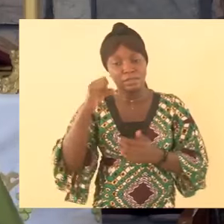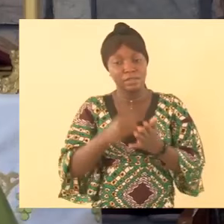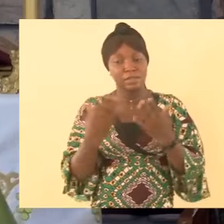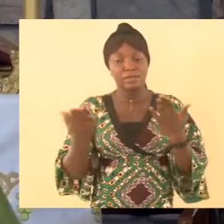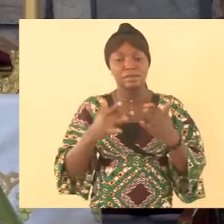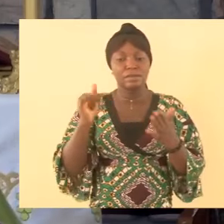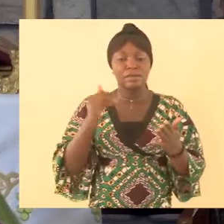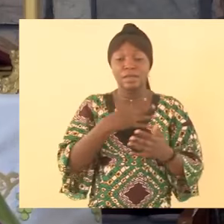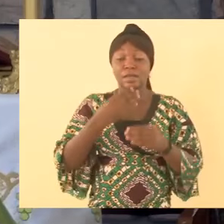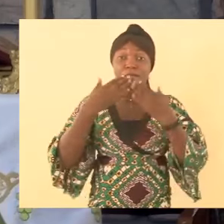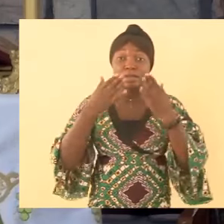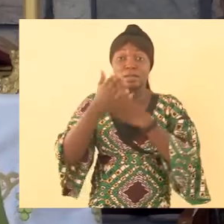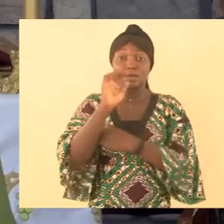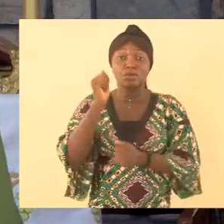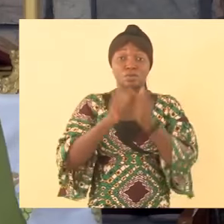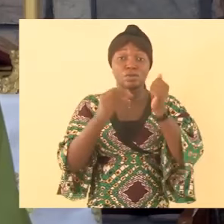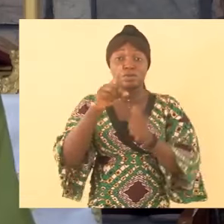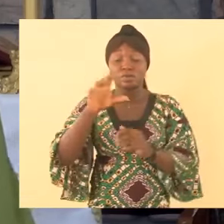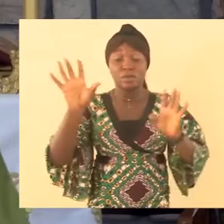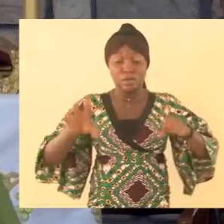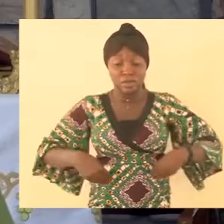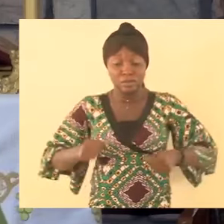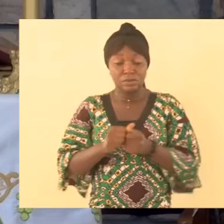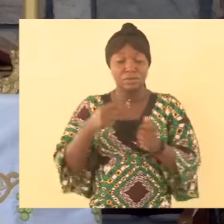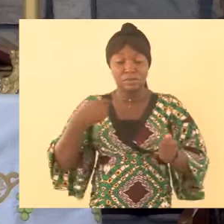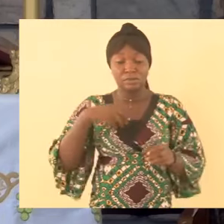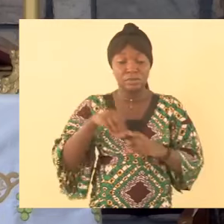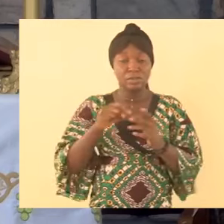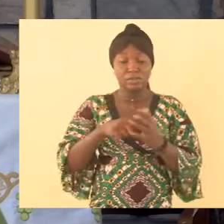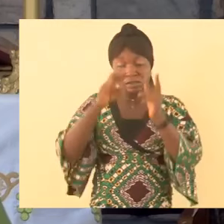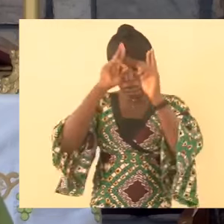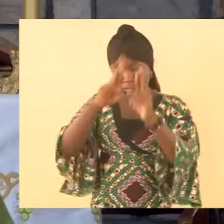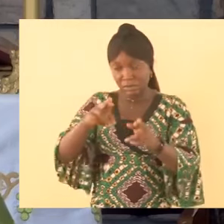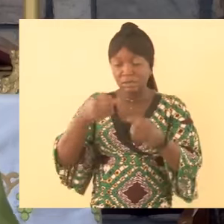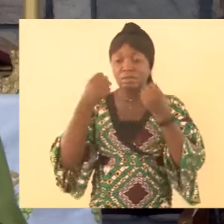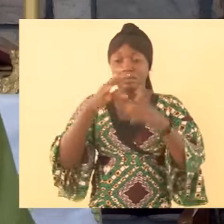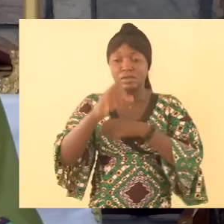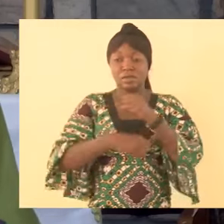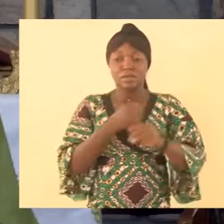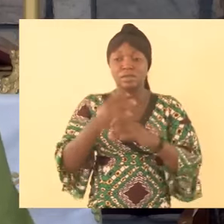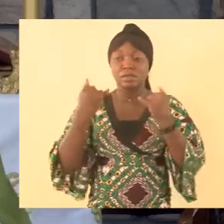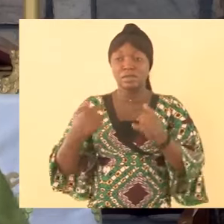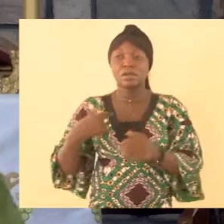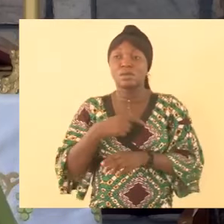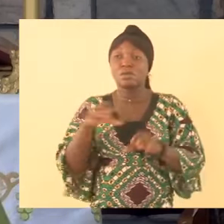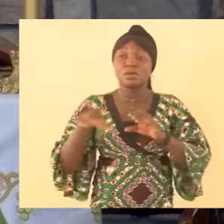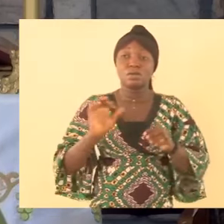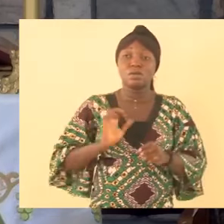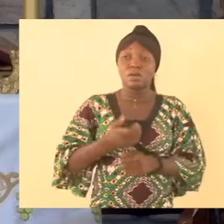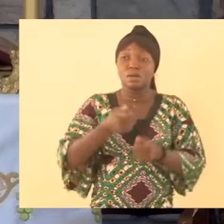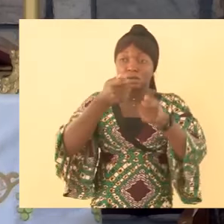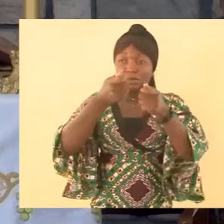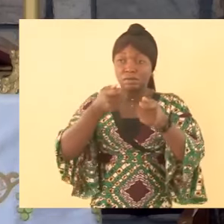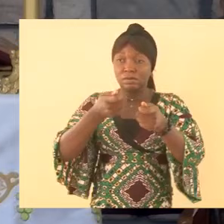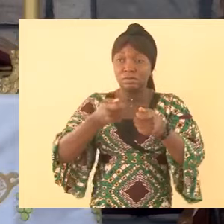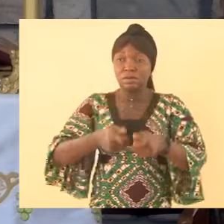said here, and thank God, I think most of you agree with me in this respect. And for many years now, we have been conducting our